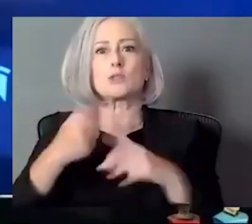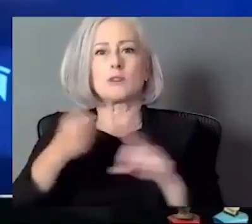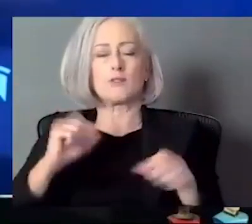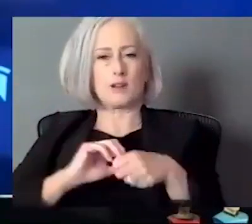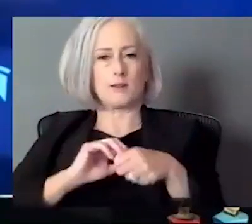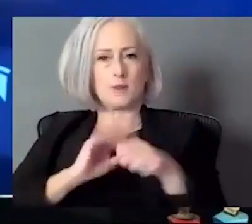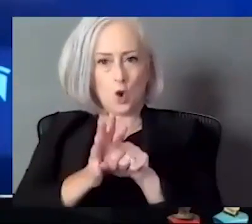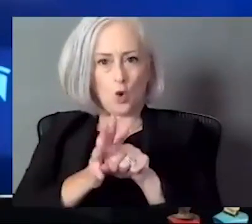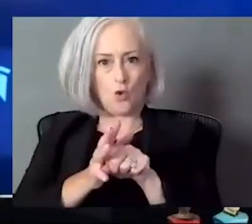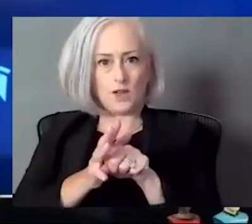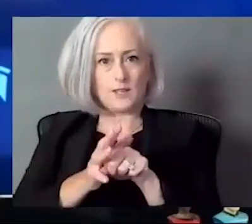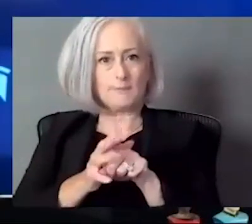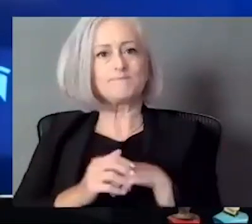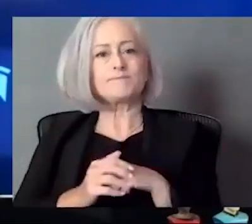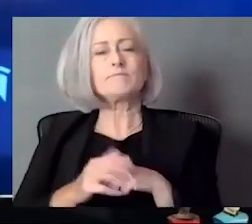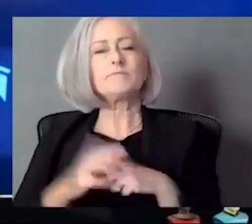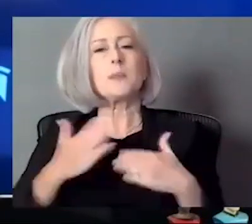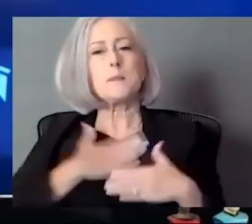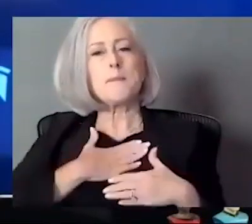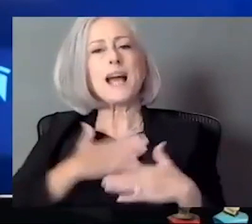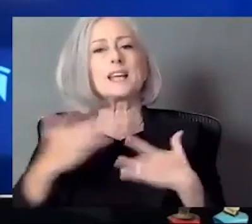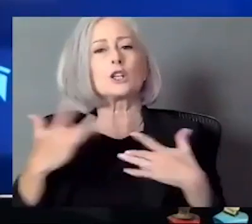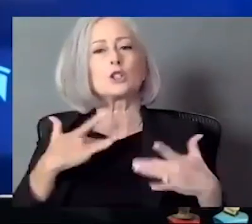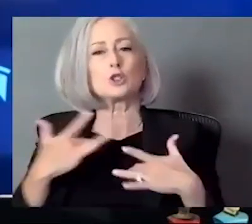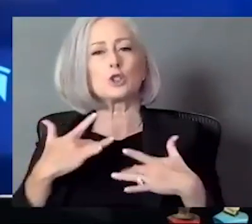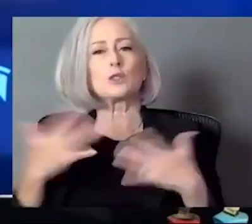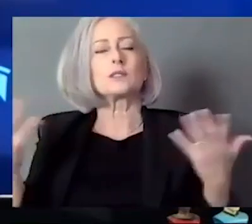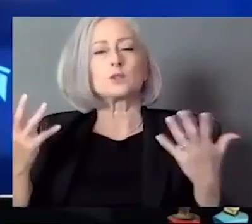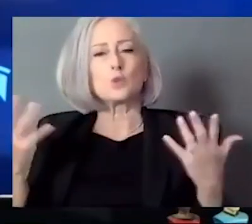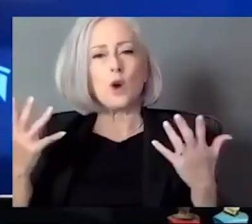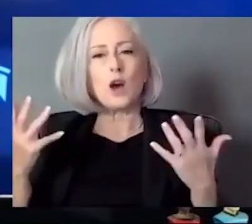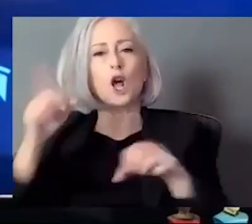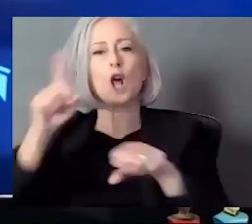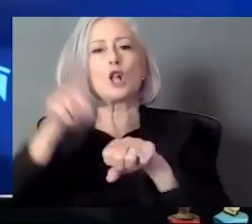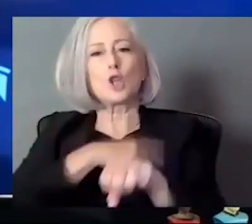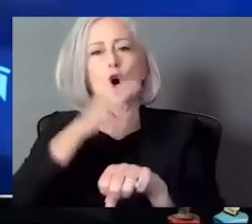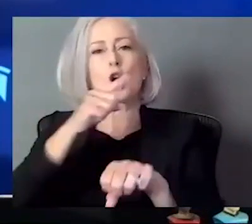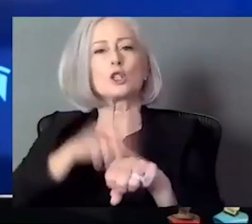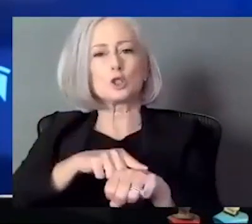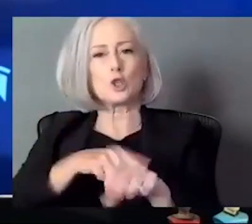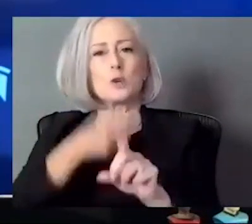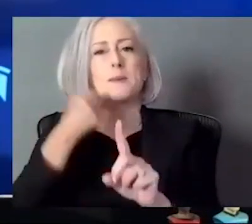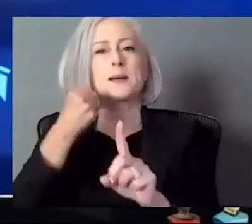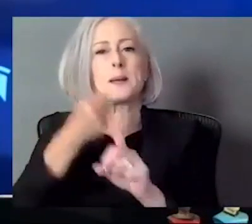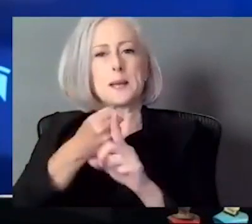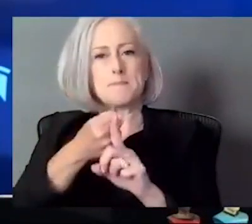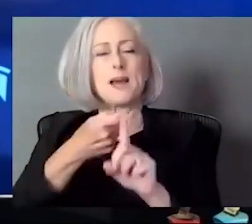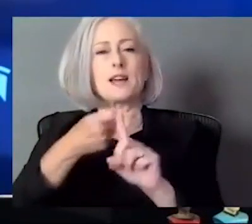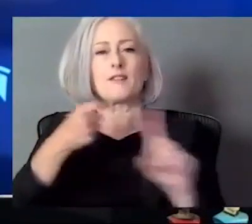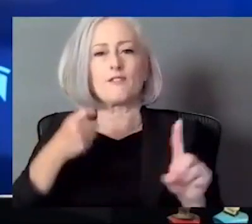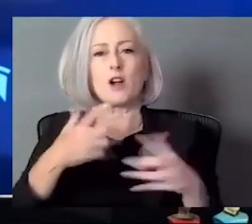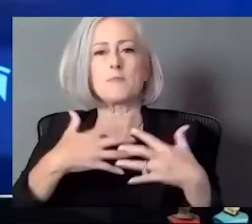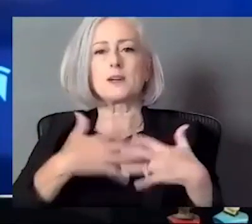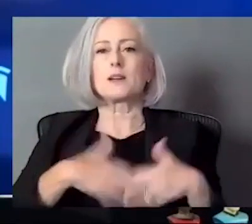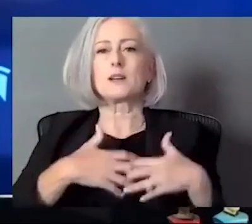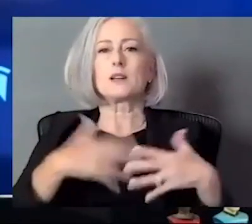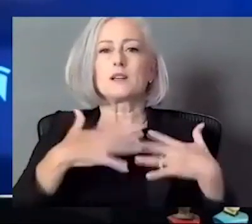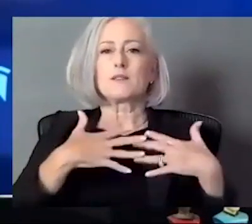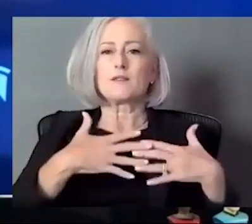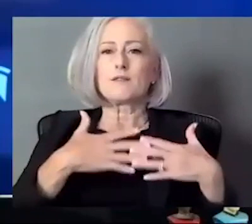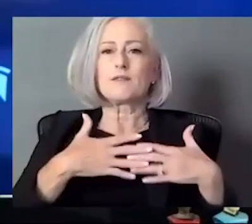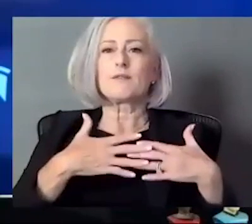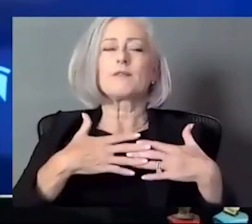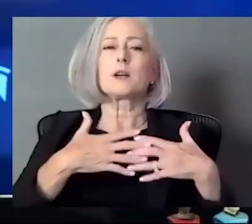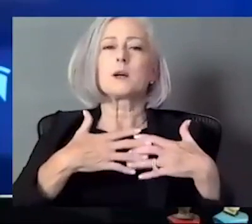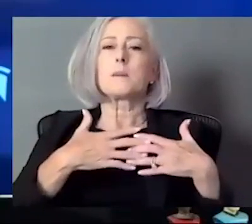I'm concerned that many of the long-term effects of being on a ventilator and having COVID-19 are not reversible, because in the lungs, when you get